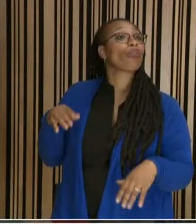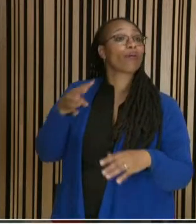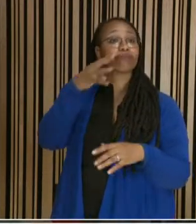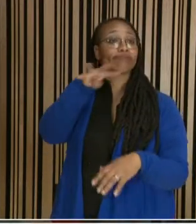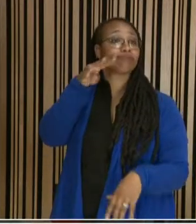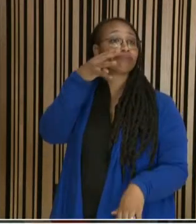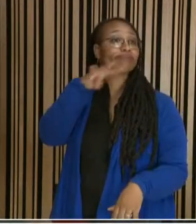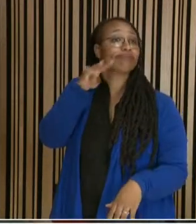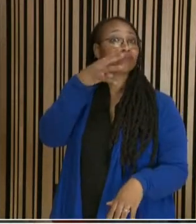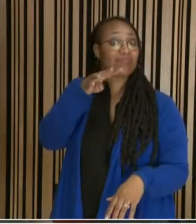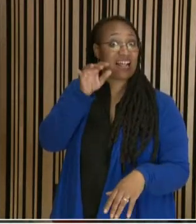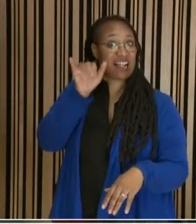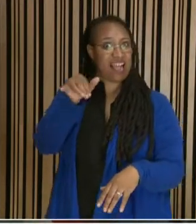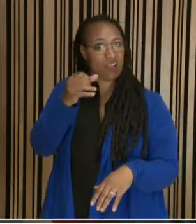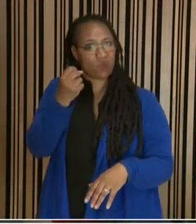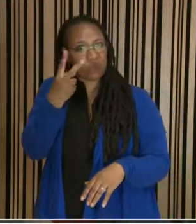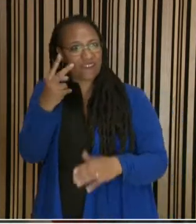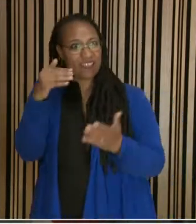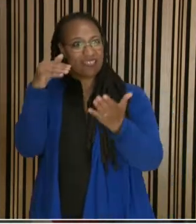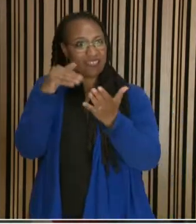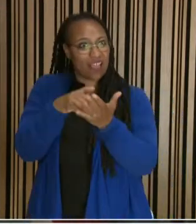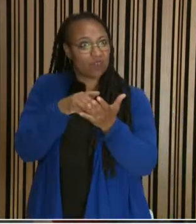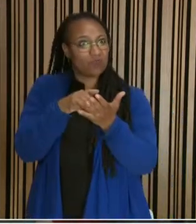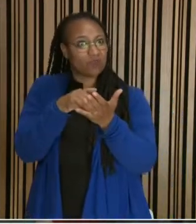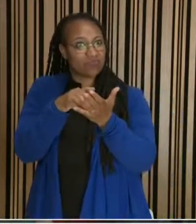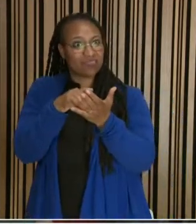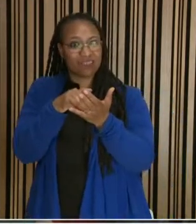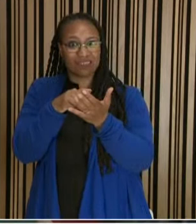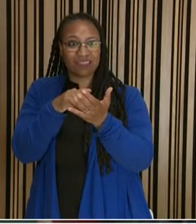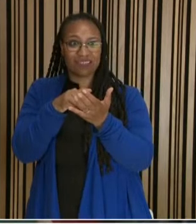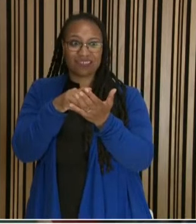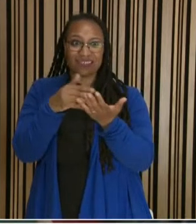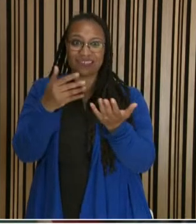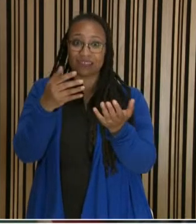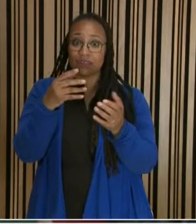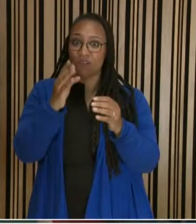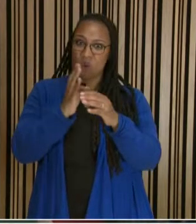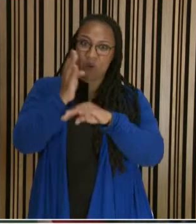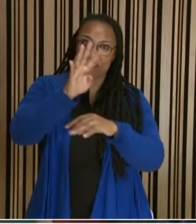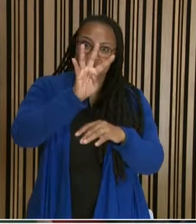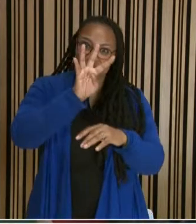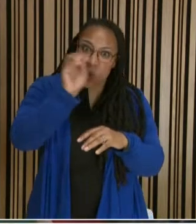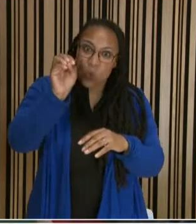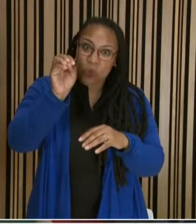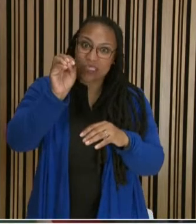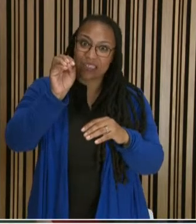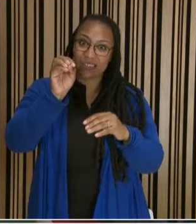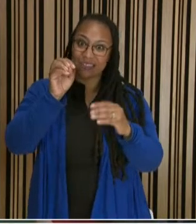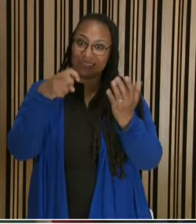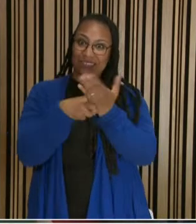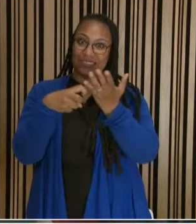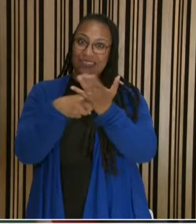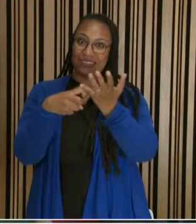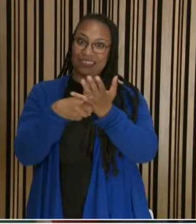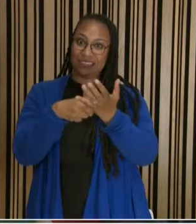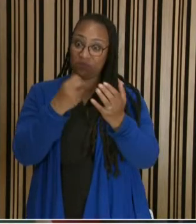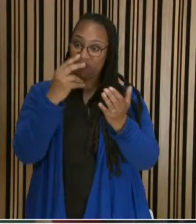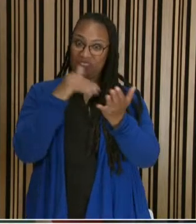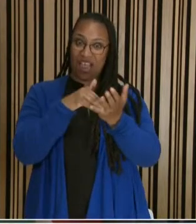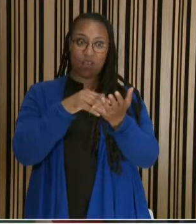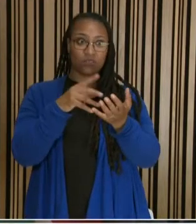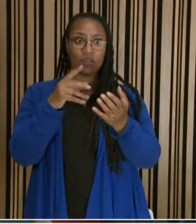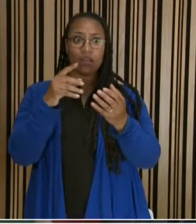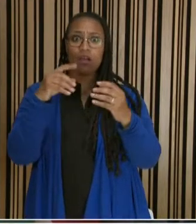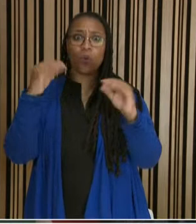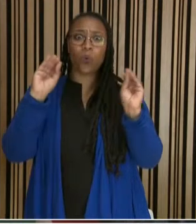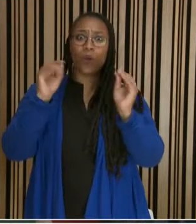than 40 outstanding tickets over more than a year, and there seems to have been no actions taken against that driver, and that